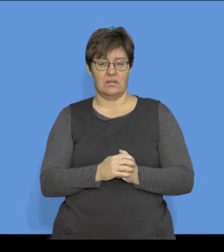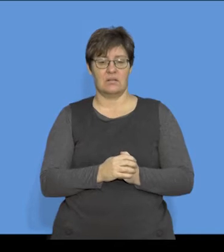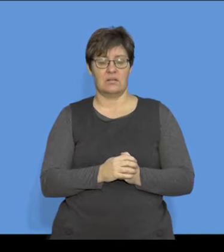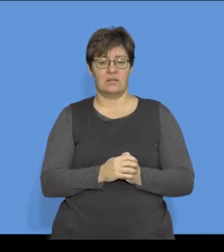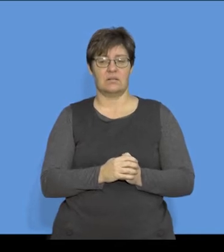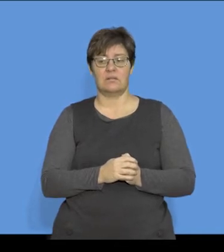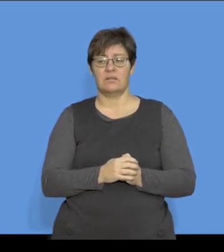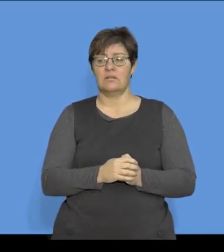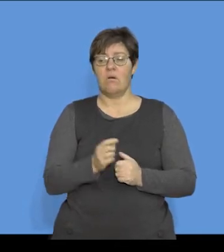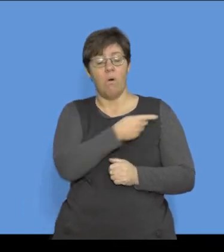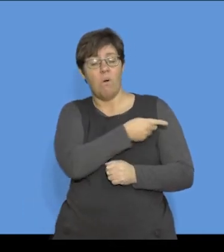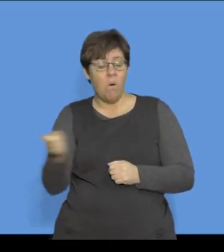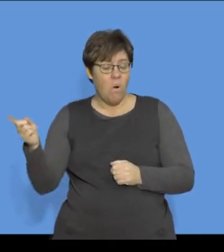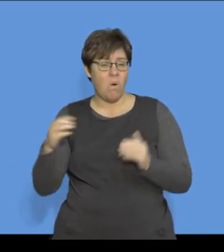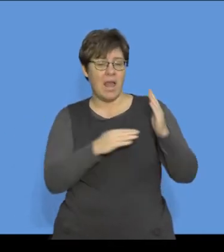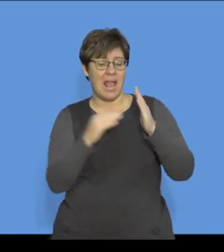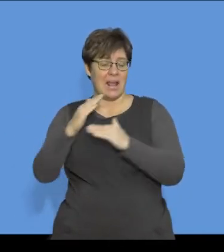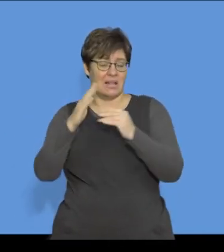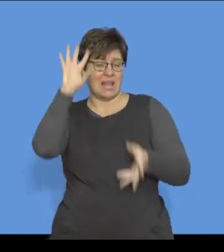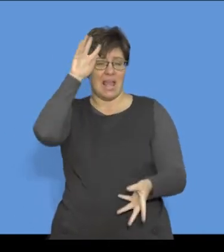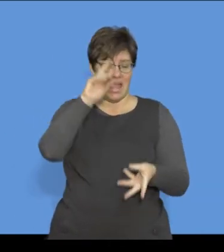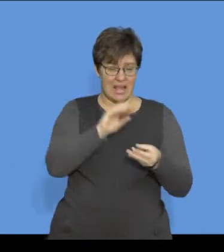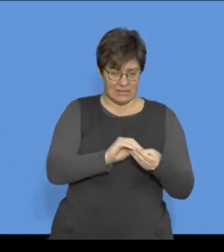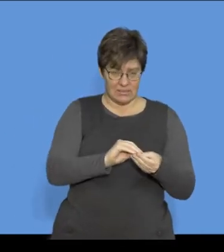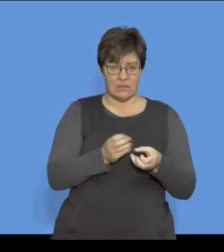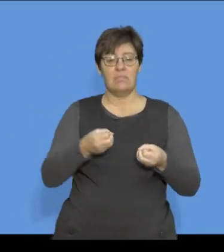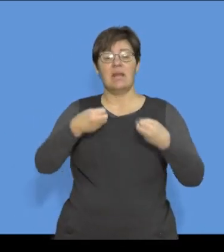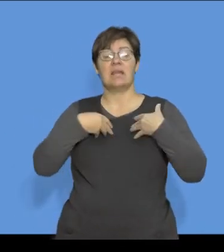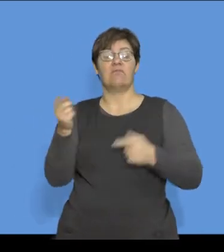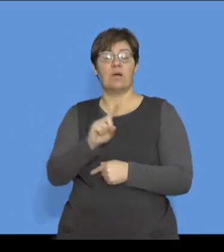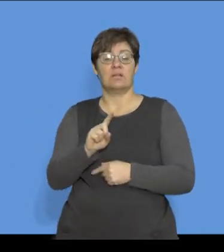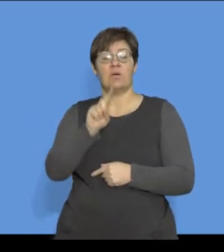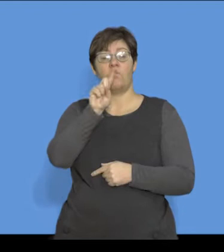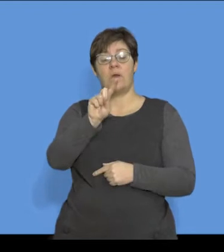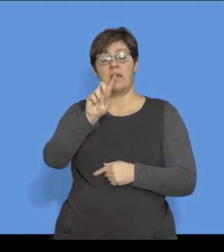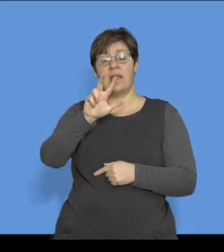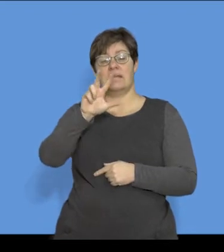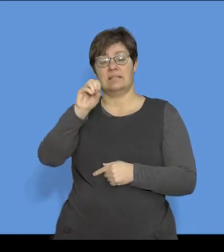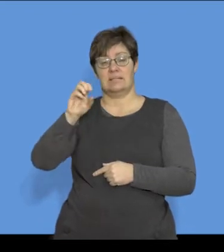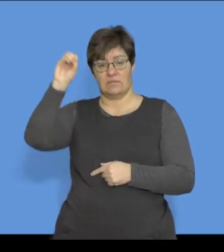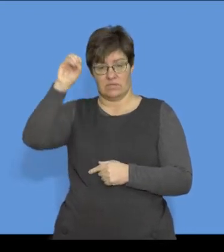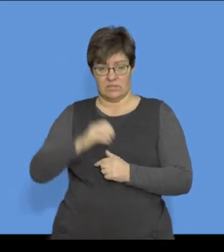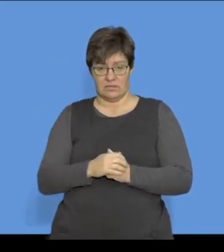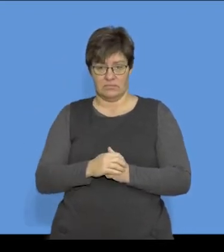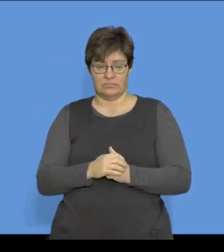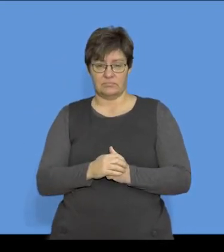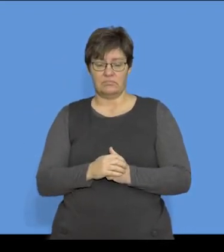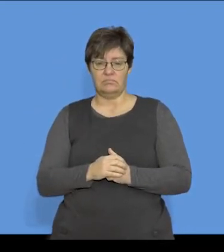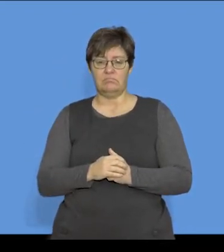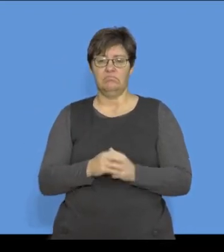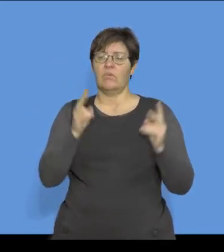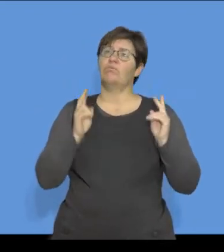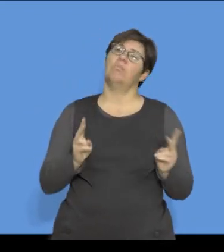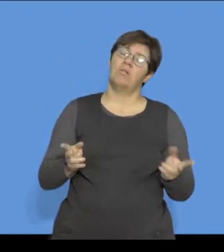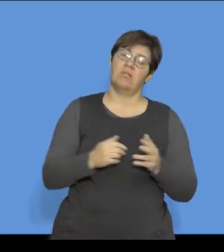all my angles in a triangle, they must give me 180 degrees. So normally, if this is